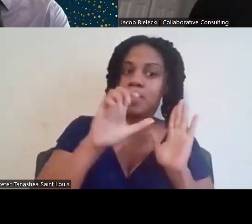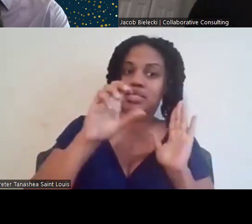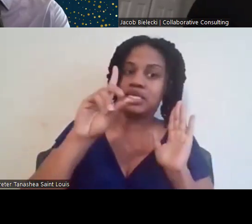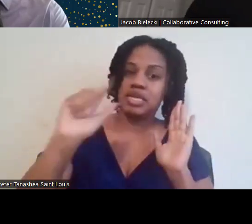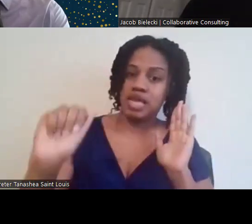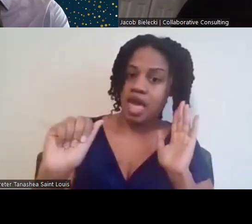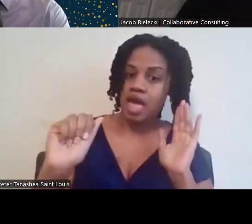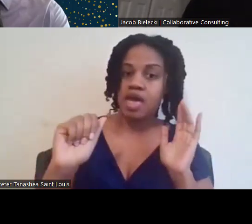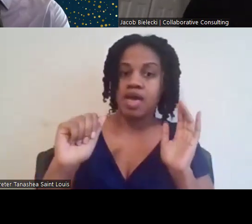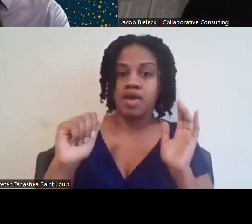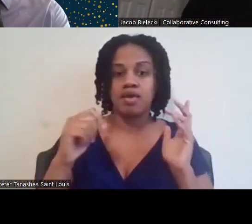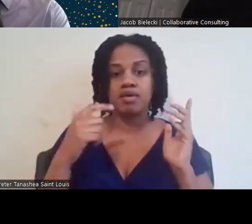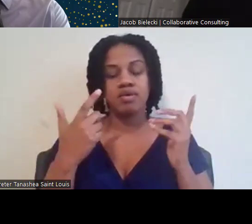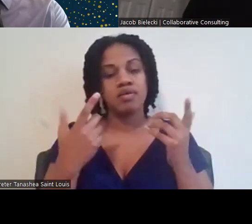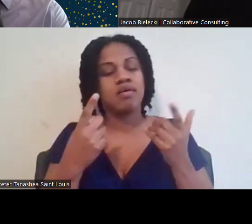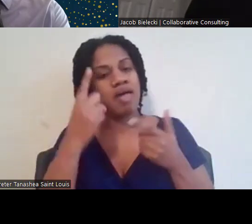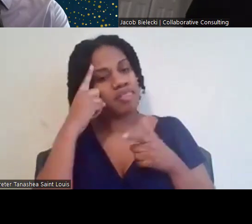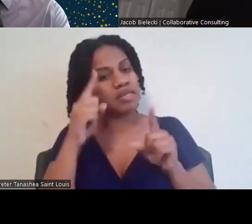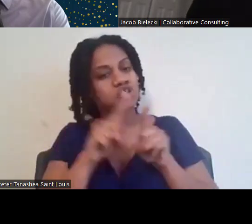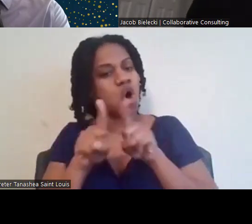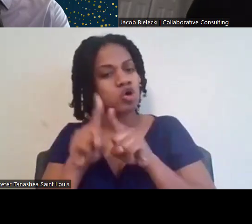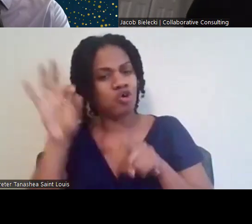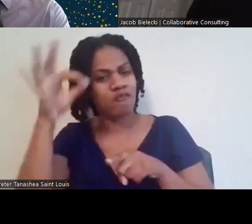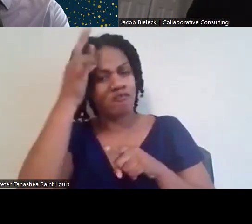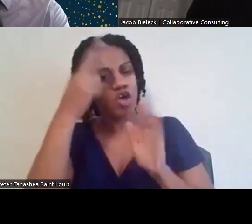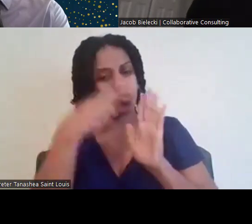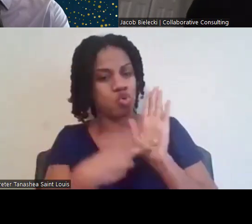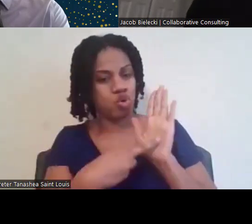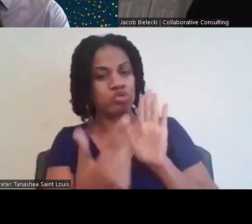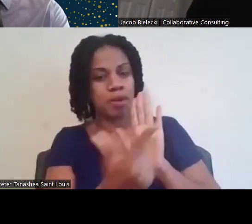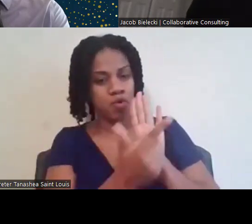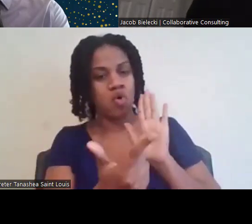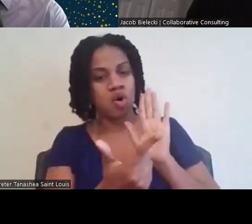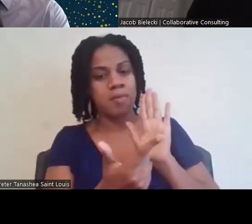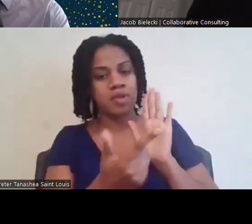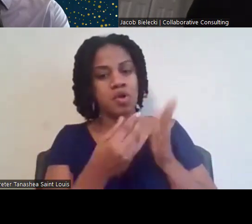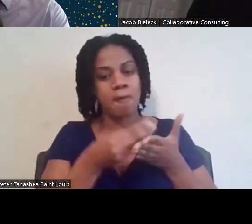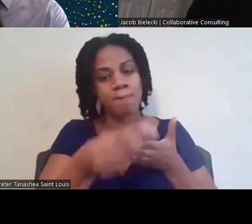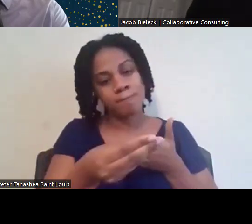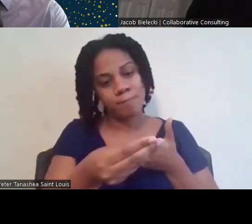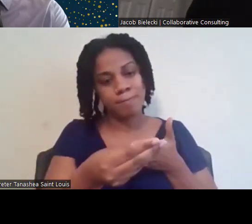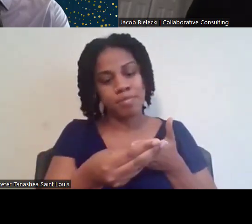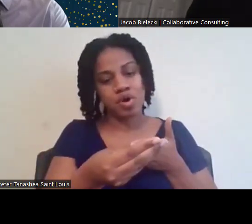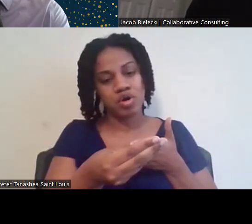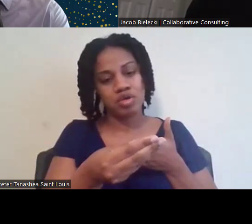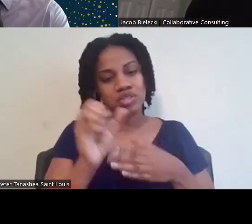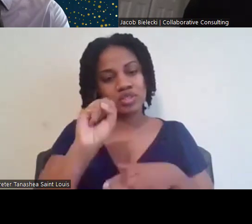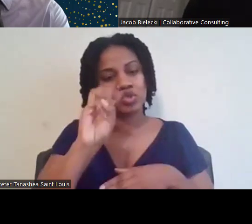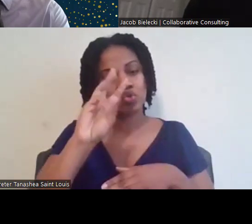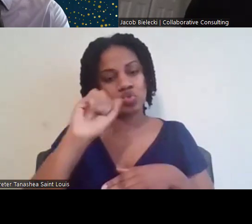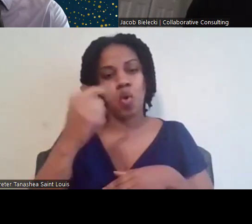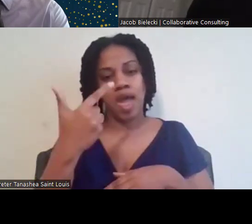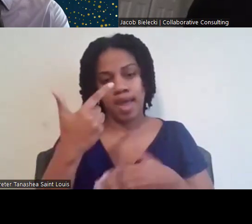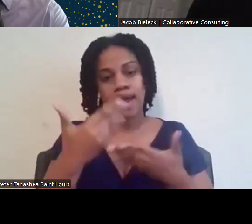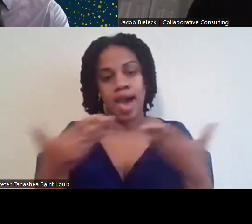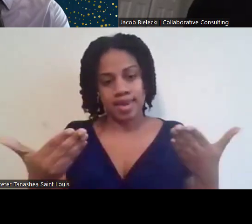of swag. And I believe there's also federal rules that prohibit the purchase of certain what would be considered swag items.